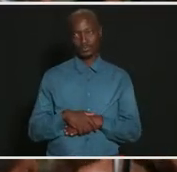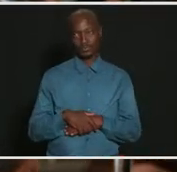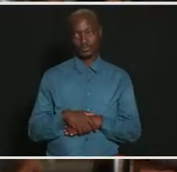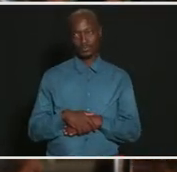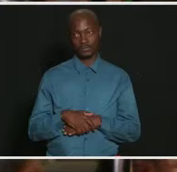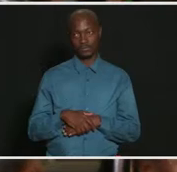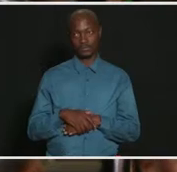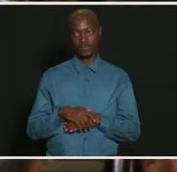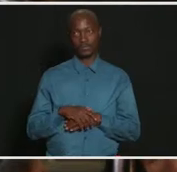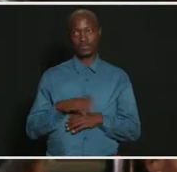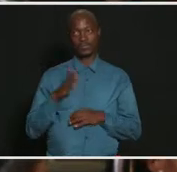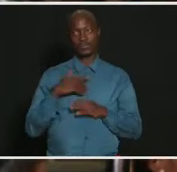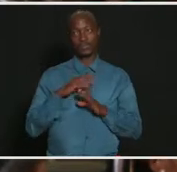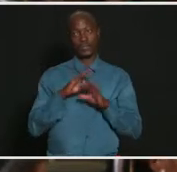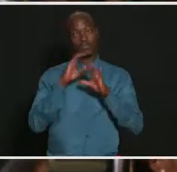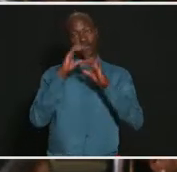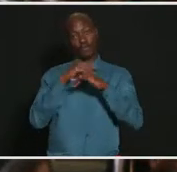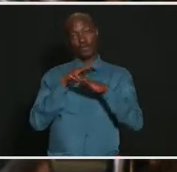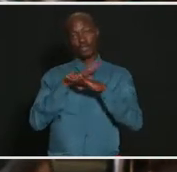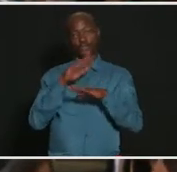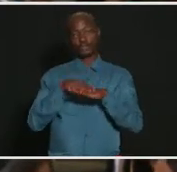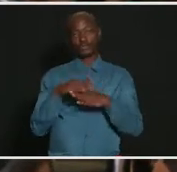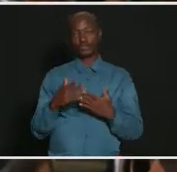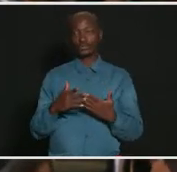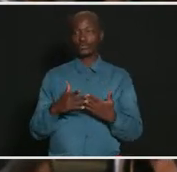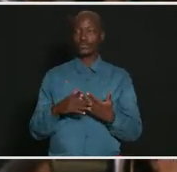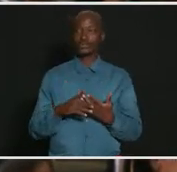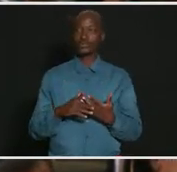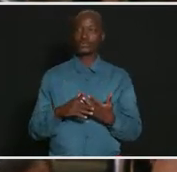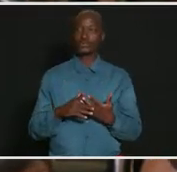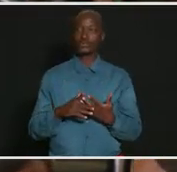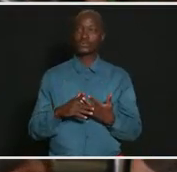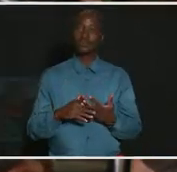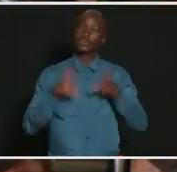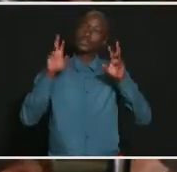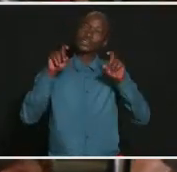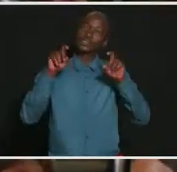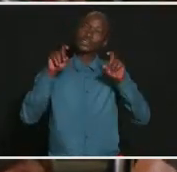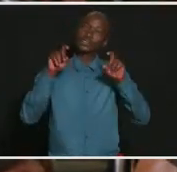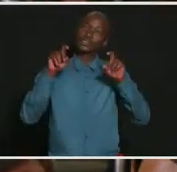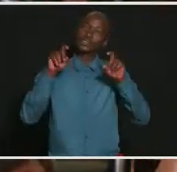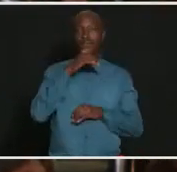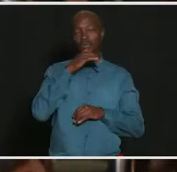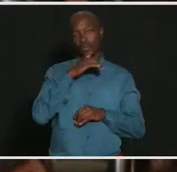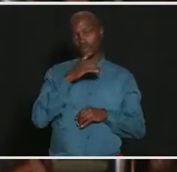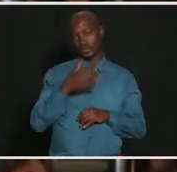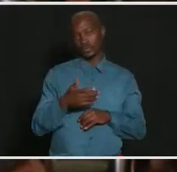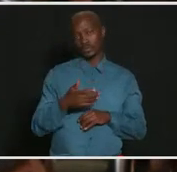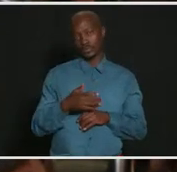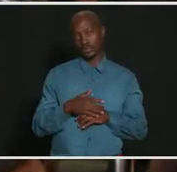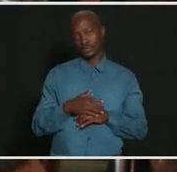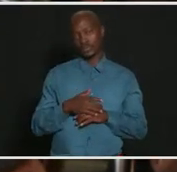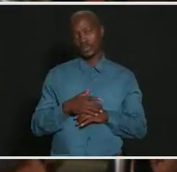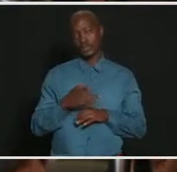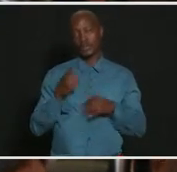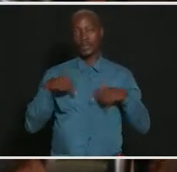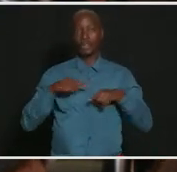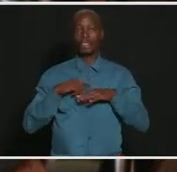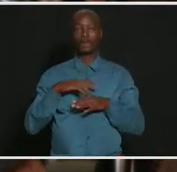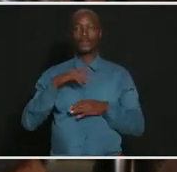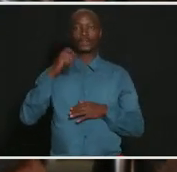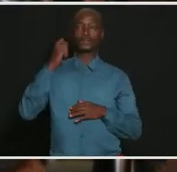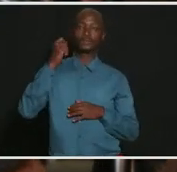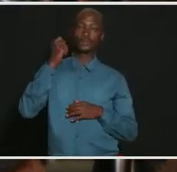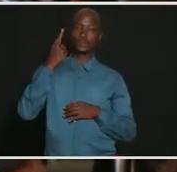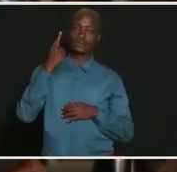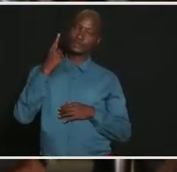um I'll focus in this afternoon I'd like just to focus like on on the issue of alcohol we understand